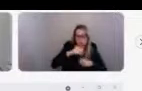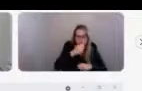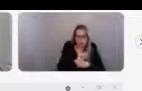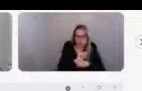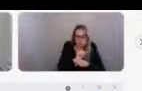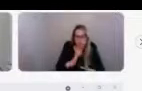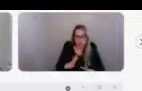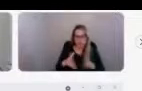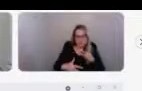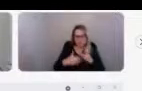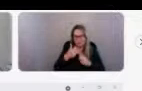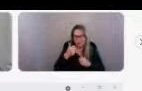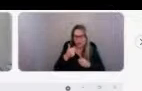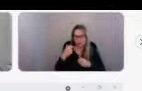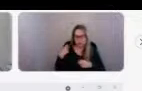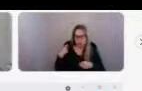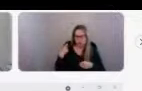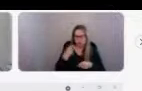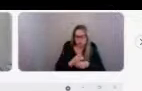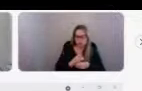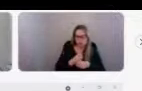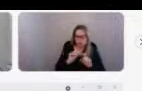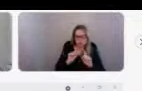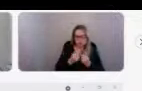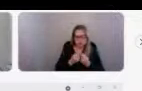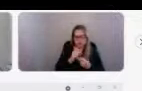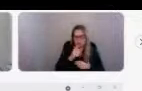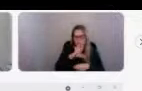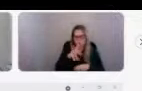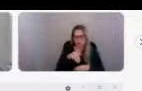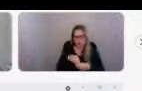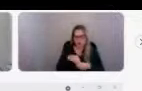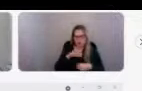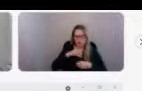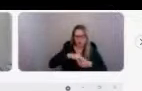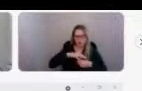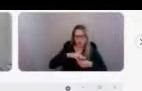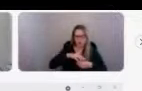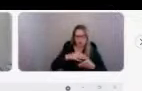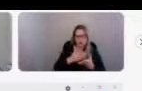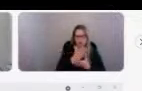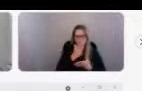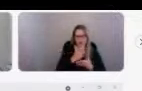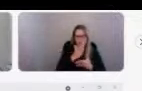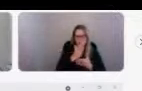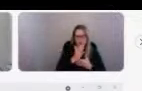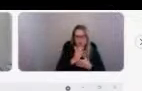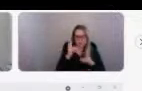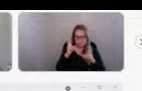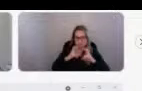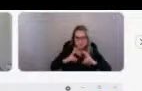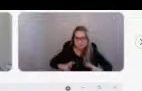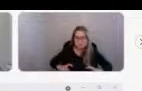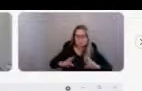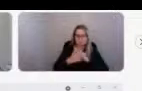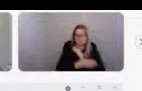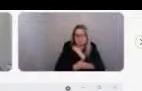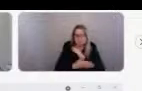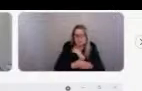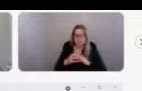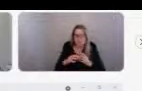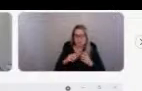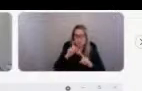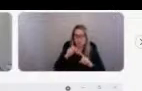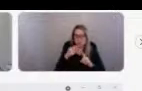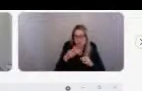this majority hispanic district not included in the voting rights analysis of counties and when will the public